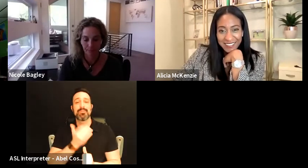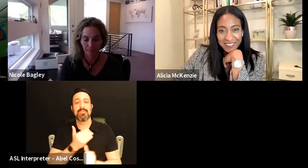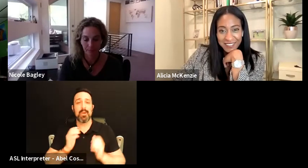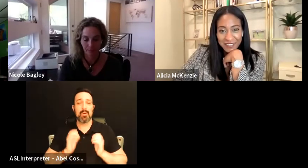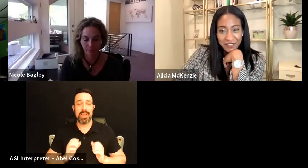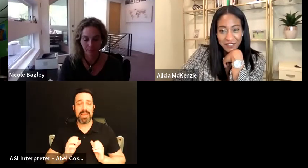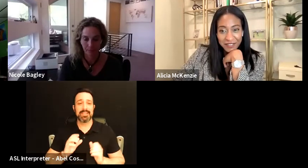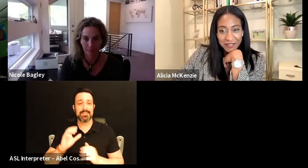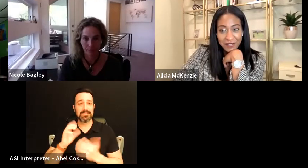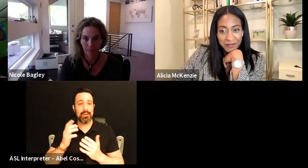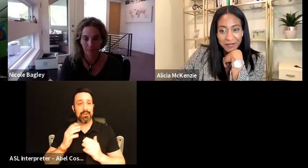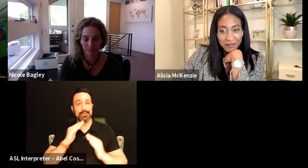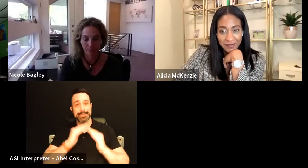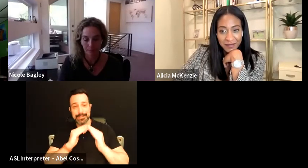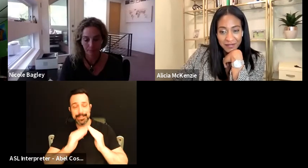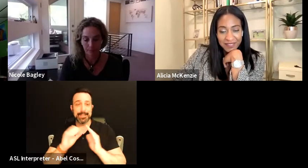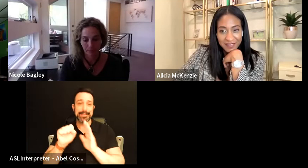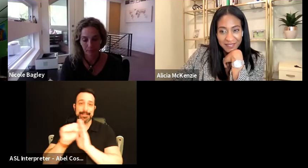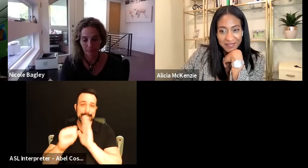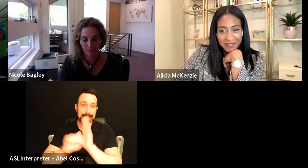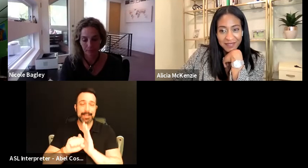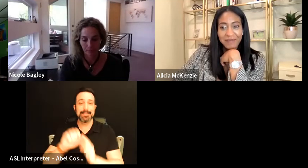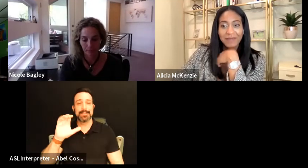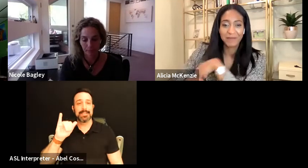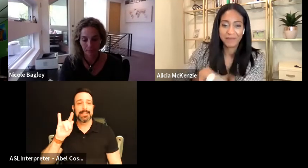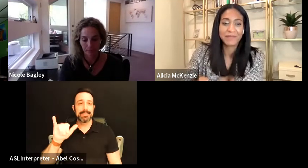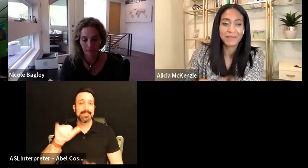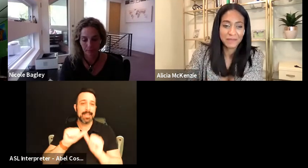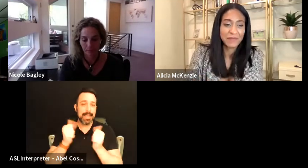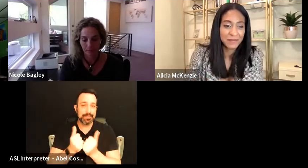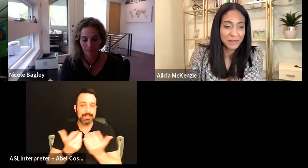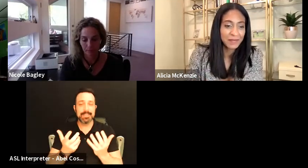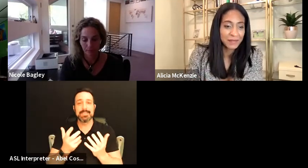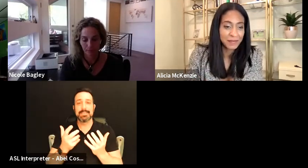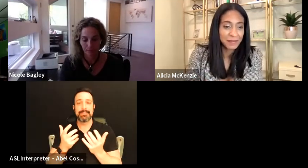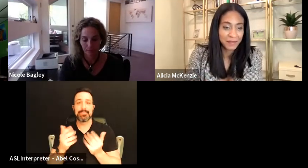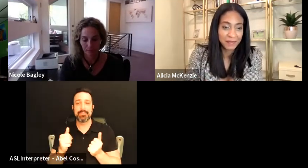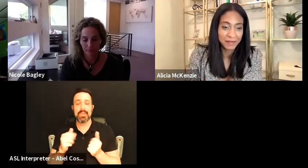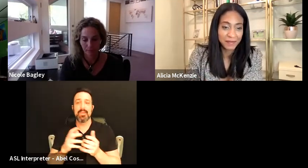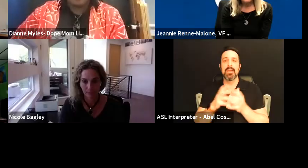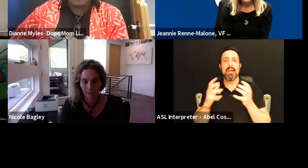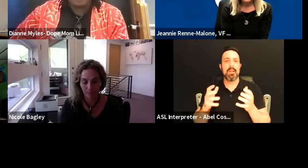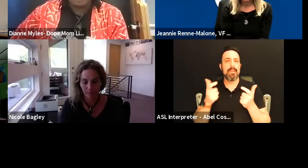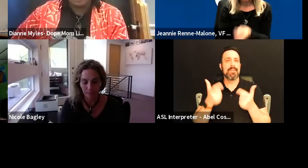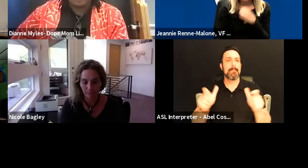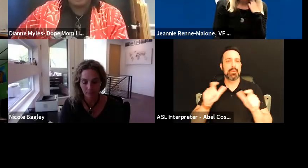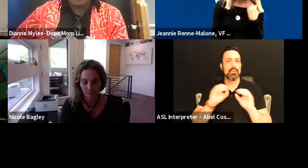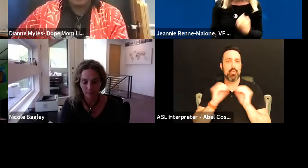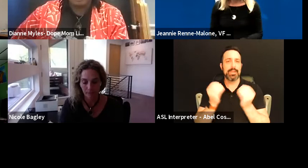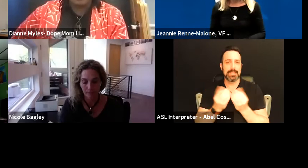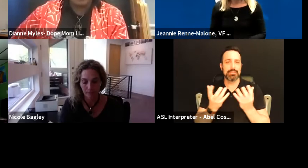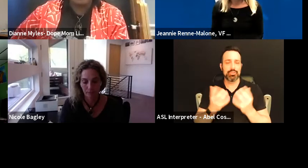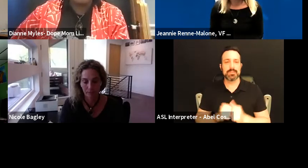are cities states city agencies um a large a lot of bigger organizations